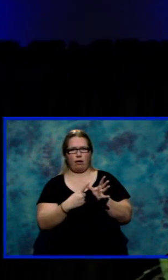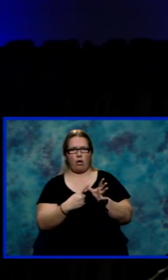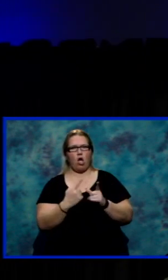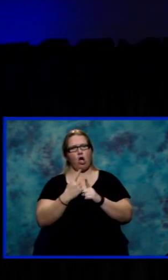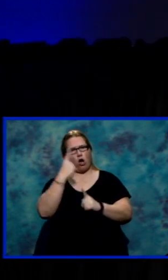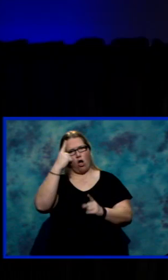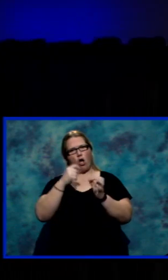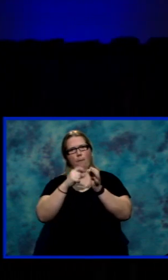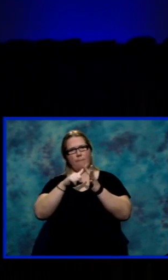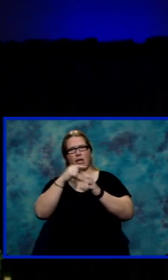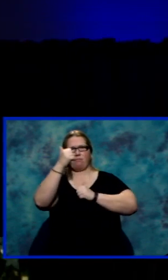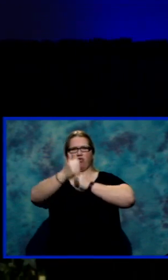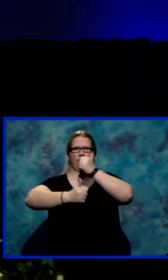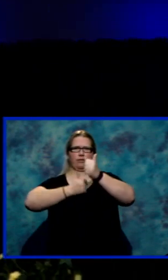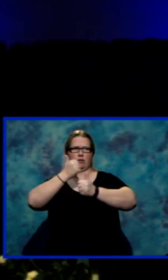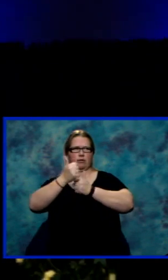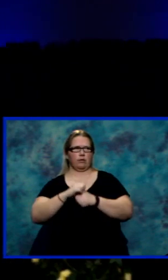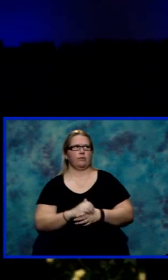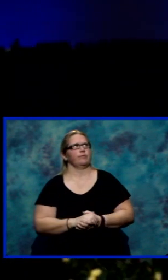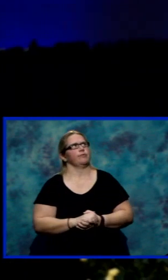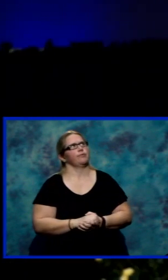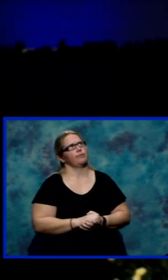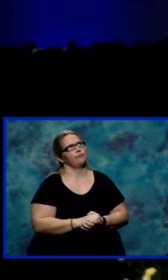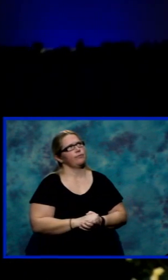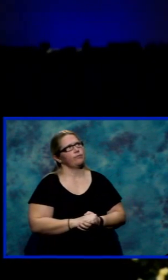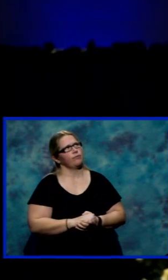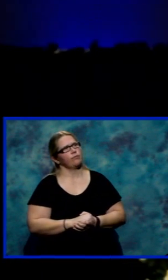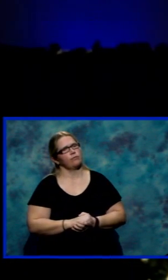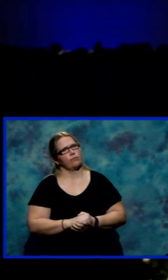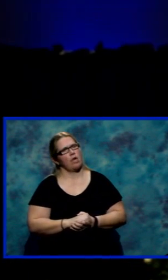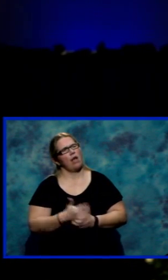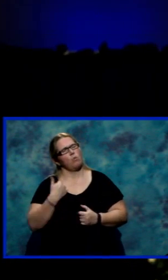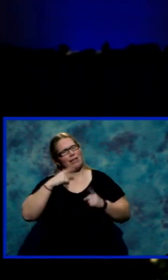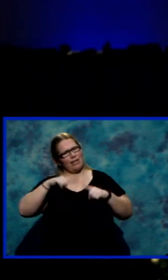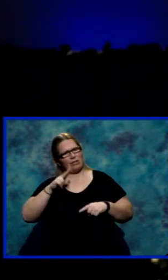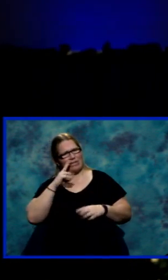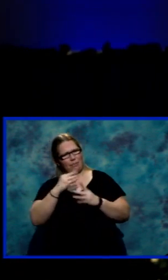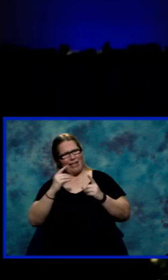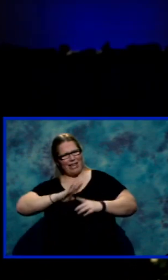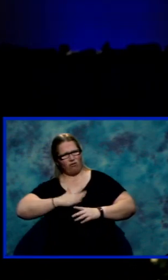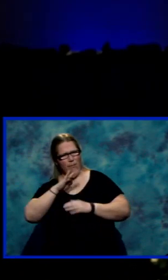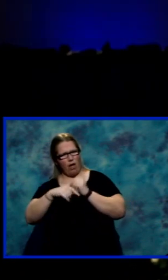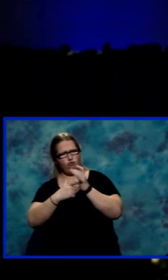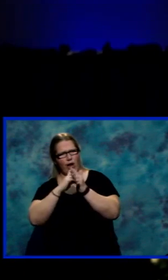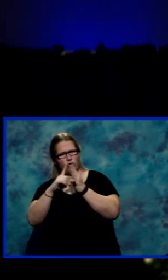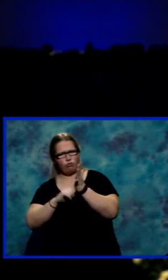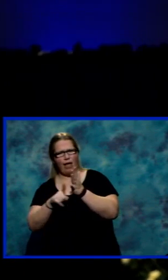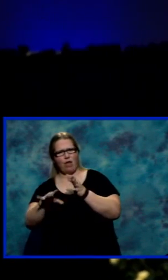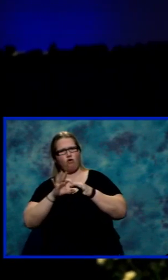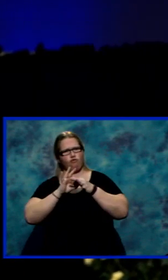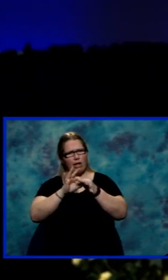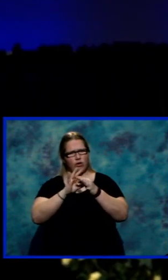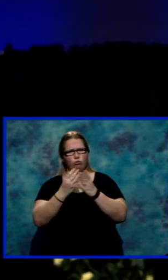praised. And we start to see something very interesting about Rachel and about the relationship between Rachel